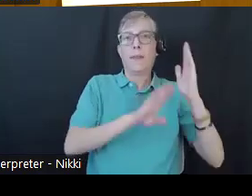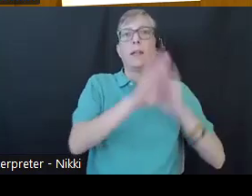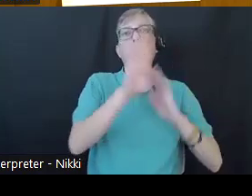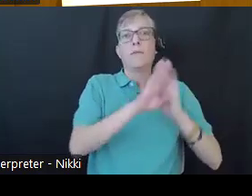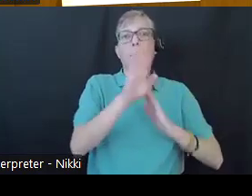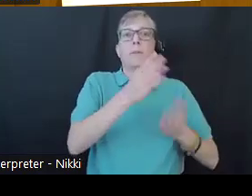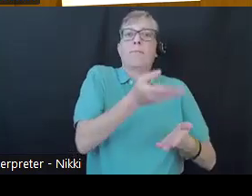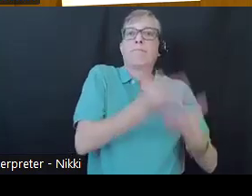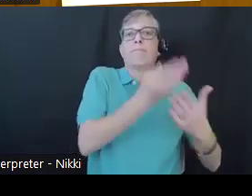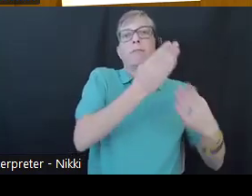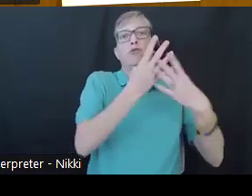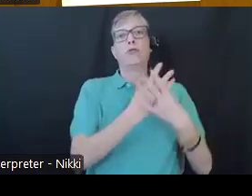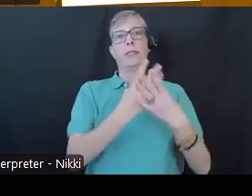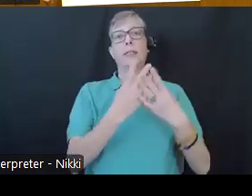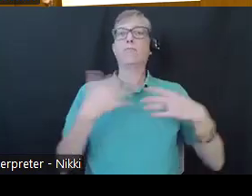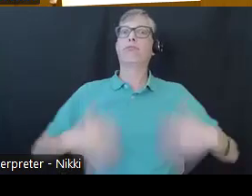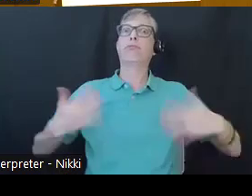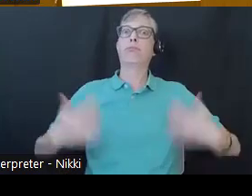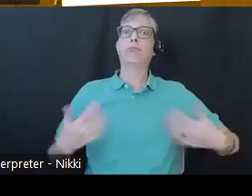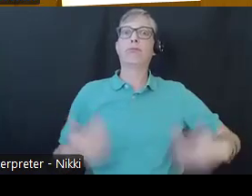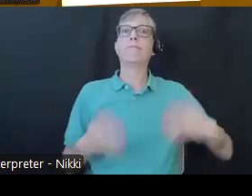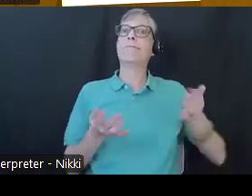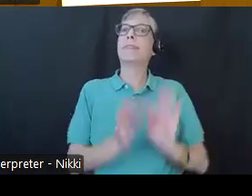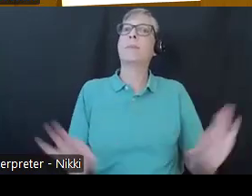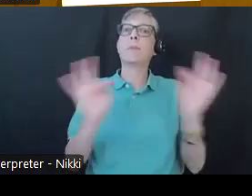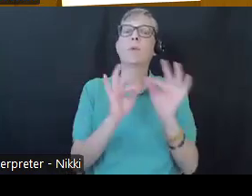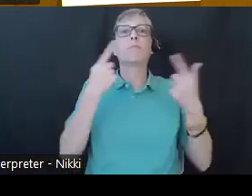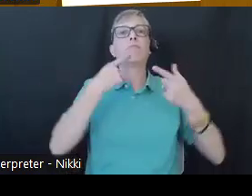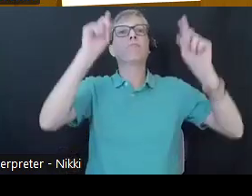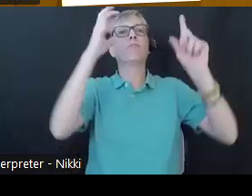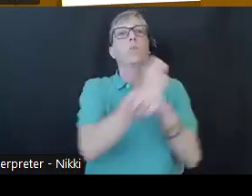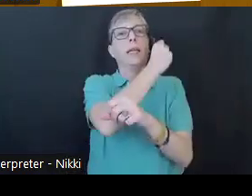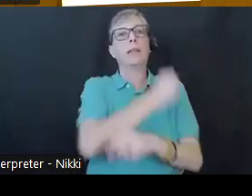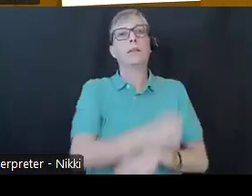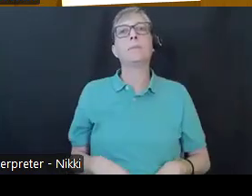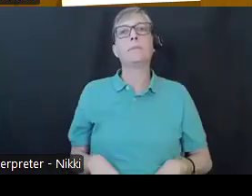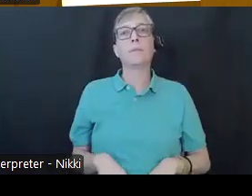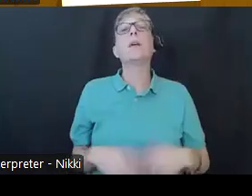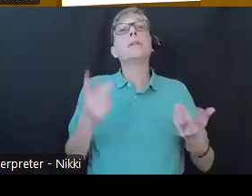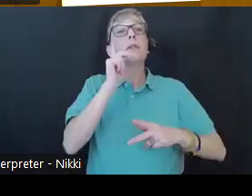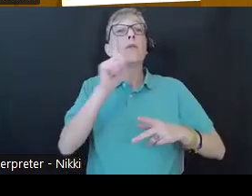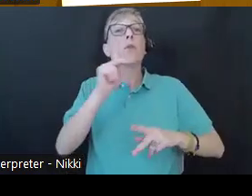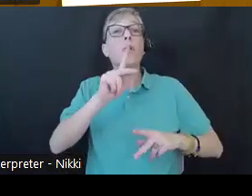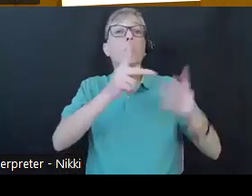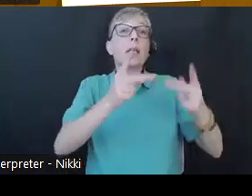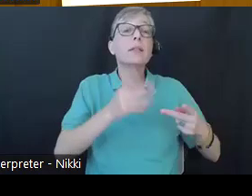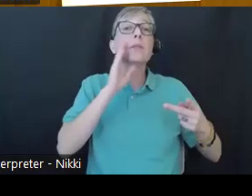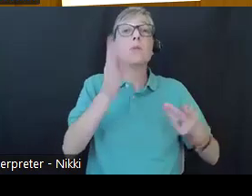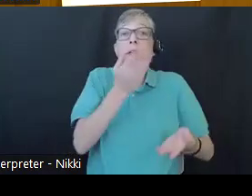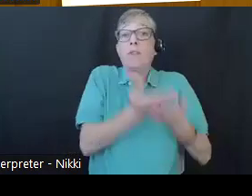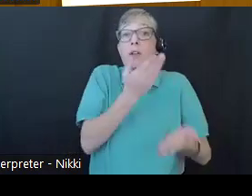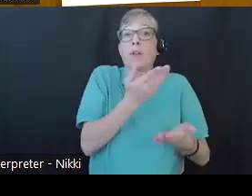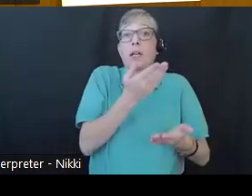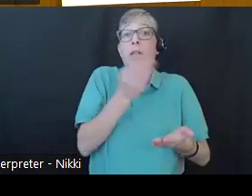win that we got this, and they mandated it for those who are going to be verified burn centers, that we need to screen for depression